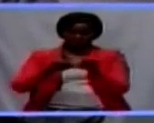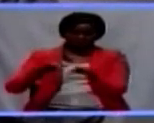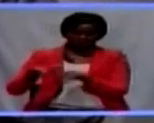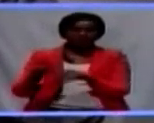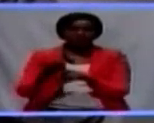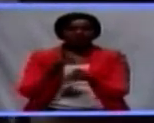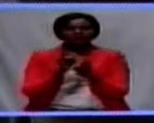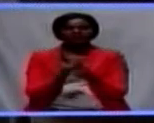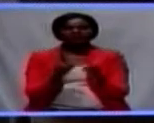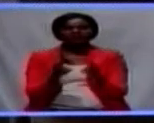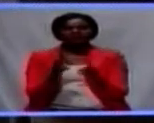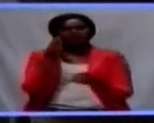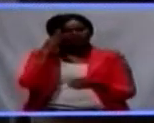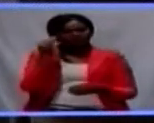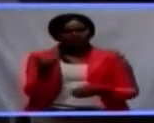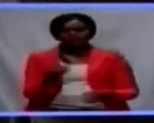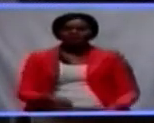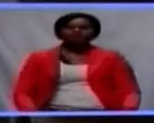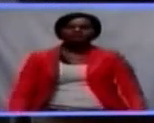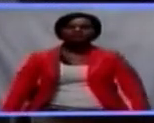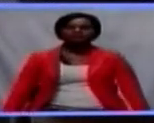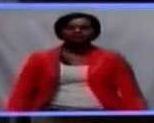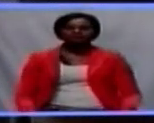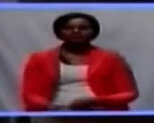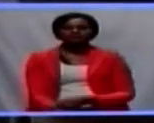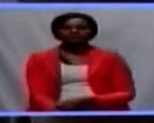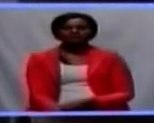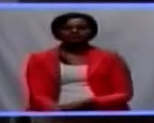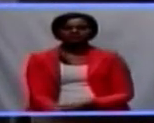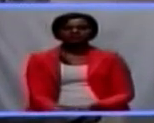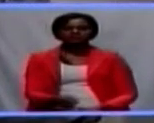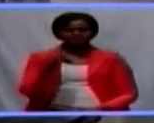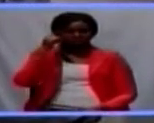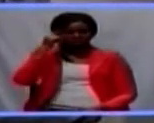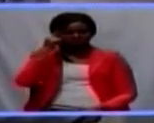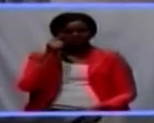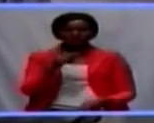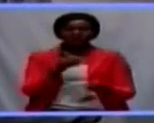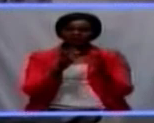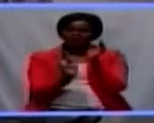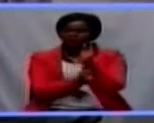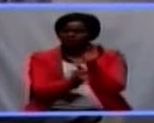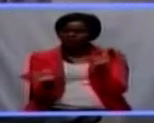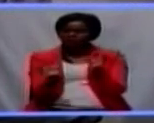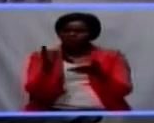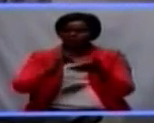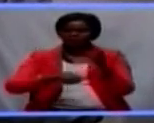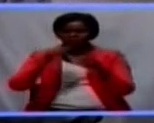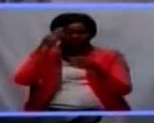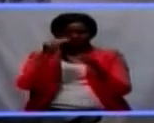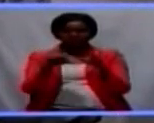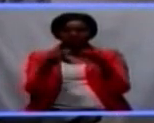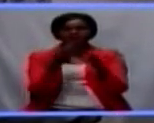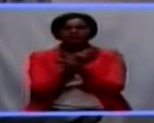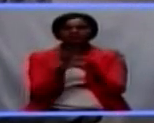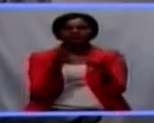amnesty. Why? Okay. Why is that? Well, imagine somebody who deliberately decides to defraud on tax. Why should you give them amnesty